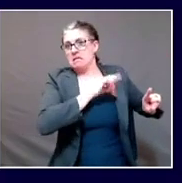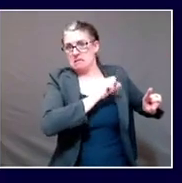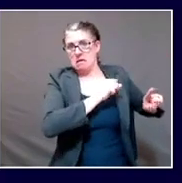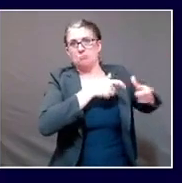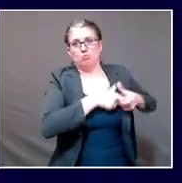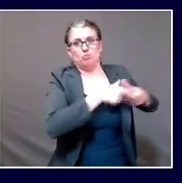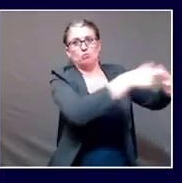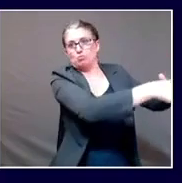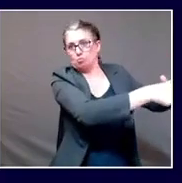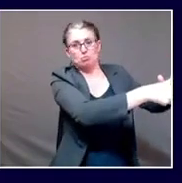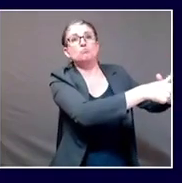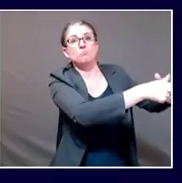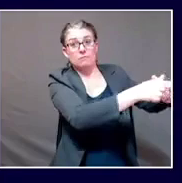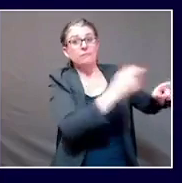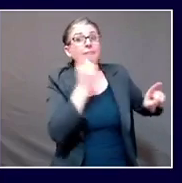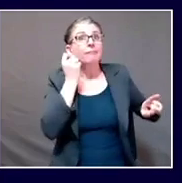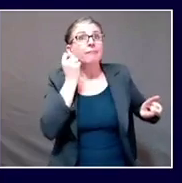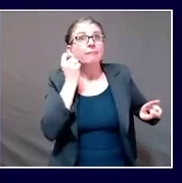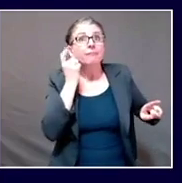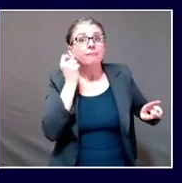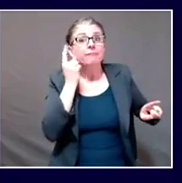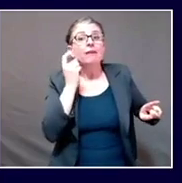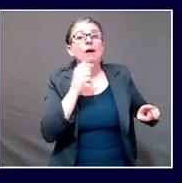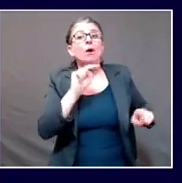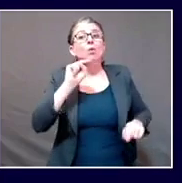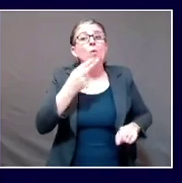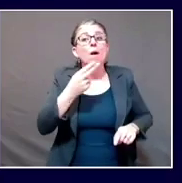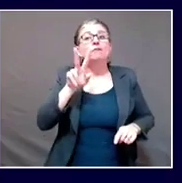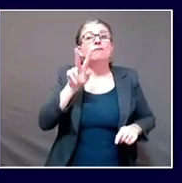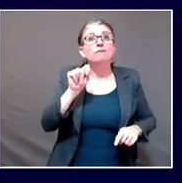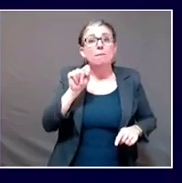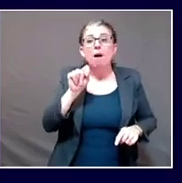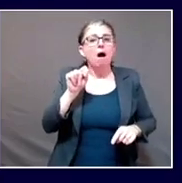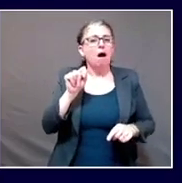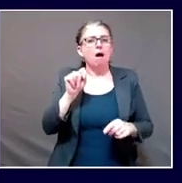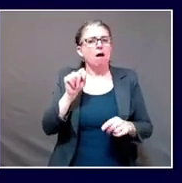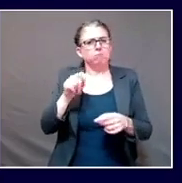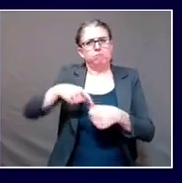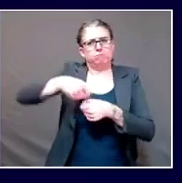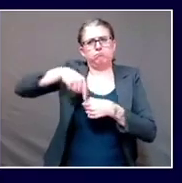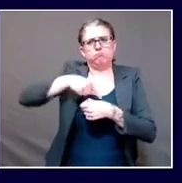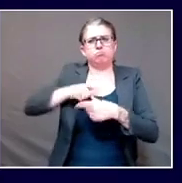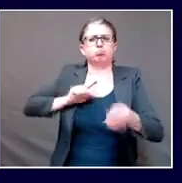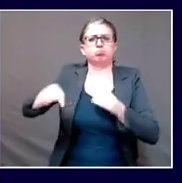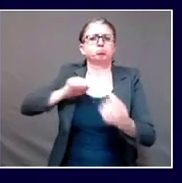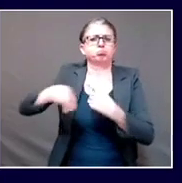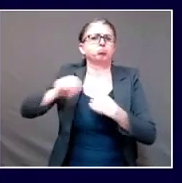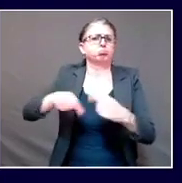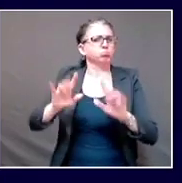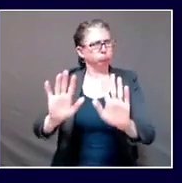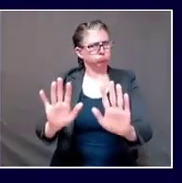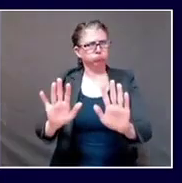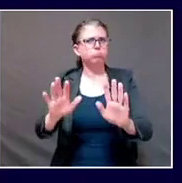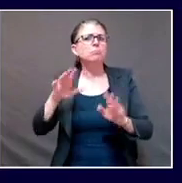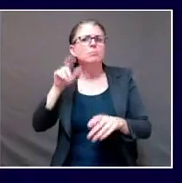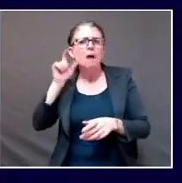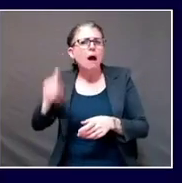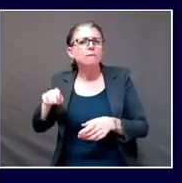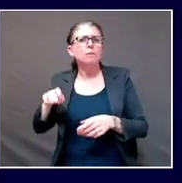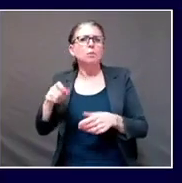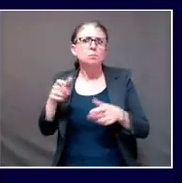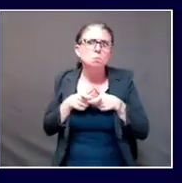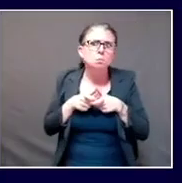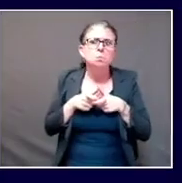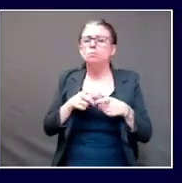guidelines for quarantine. Now, I'd like to just draw a distinction. While the length of time for these different